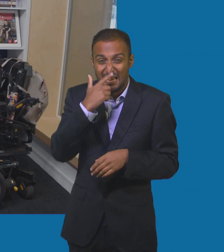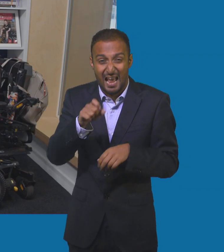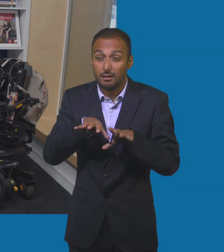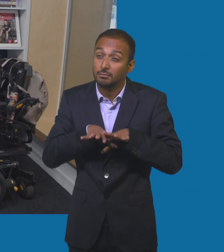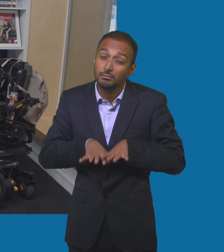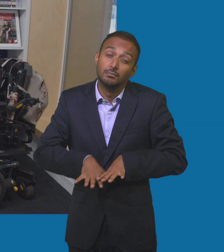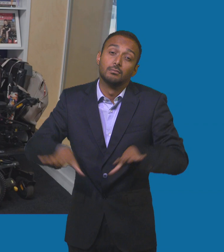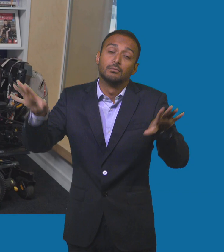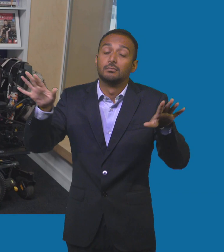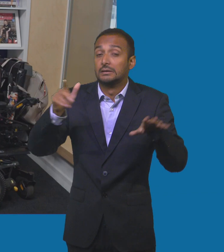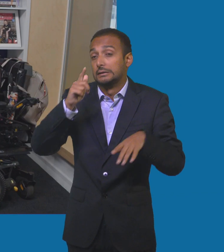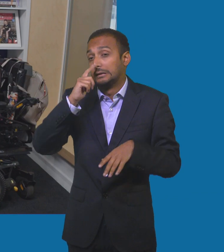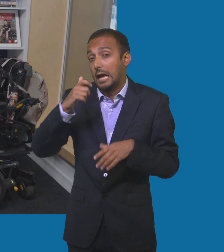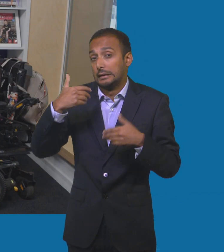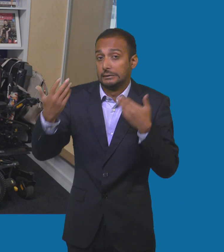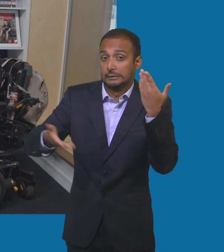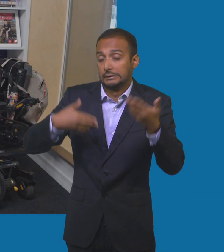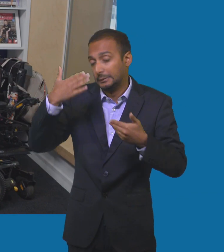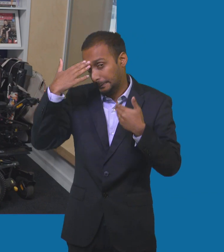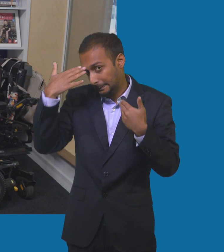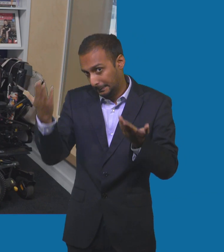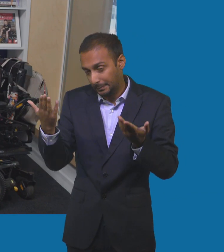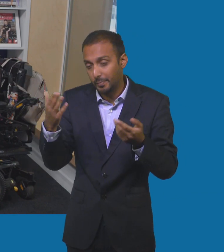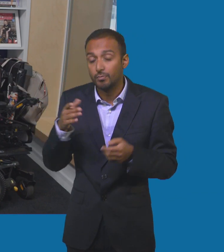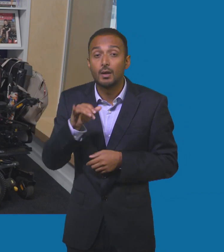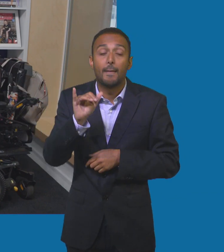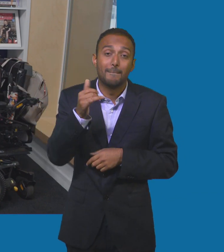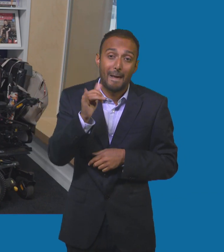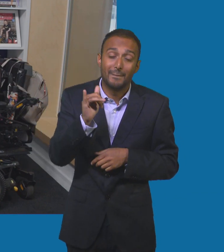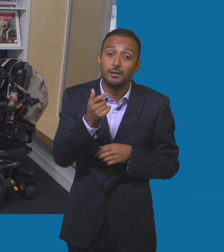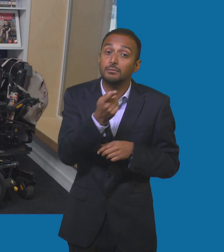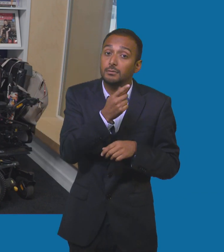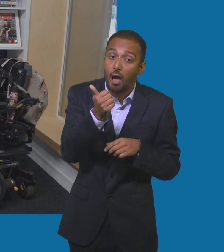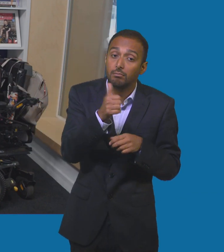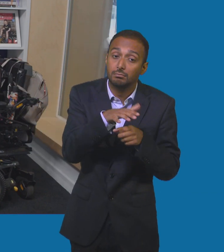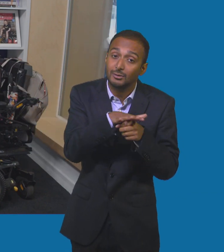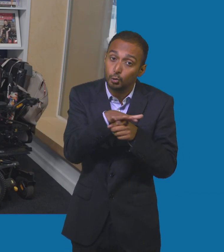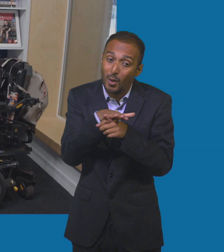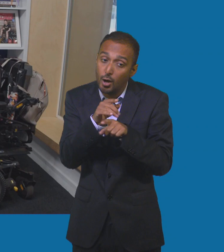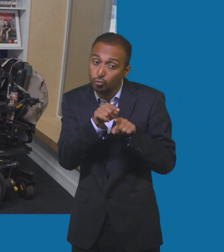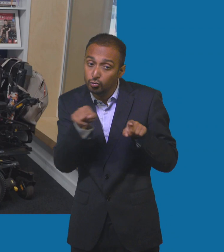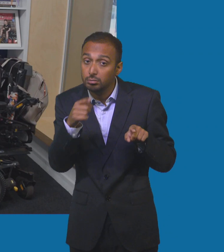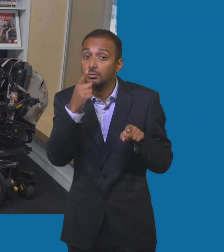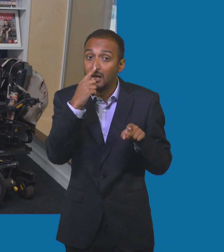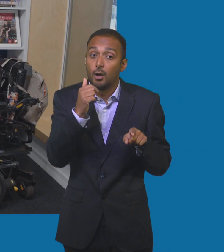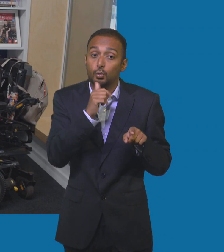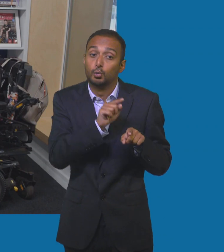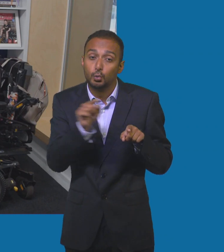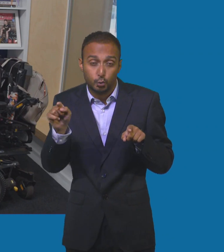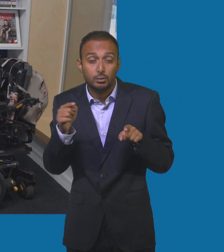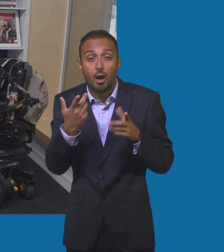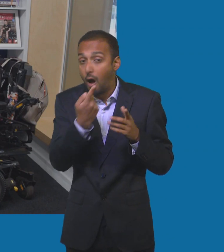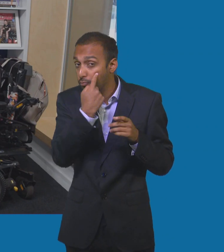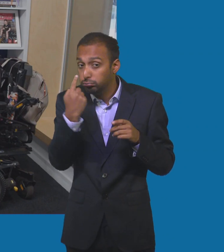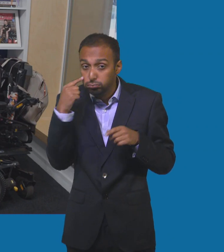the scale you need to. But maybe there are particular use cases where we could prove that that works and that it kind of could